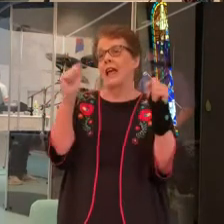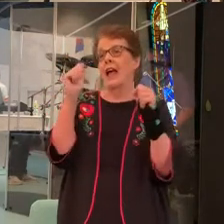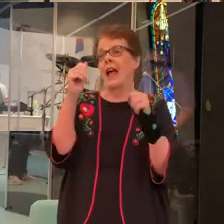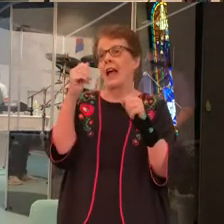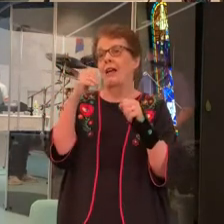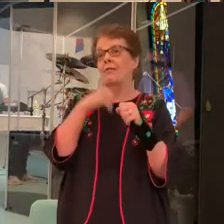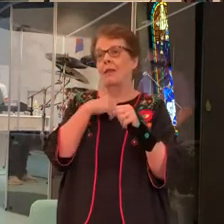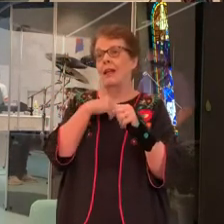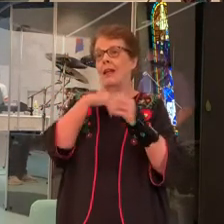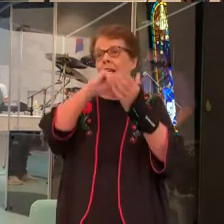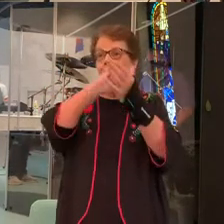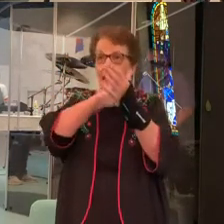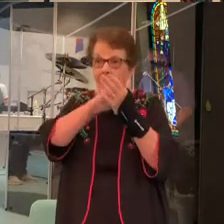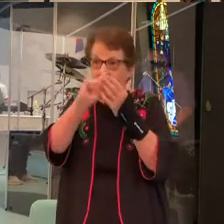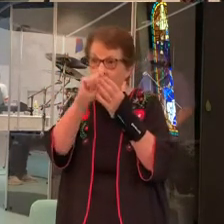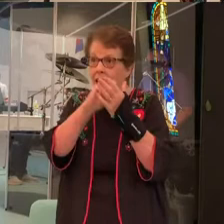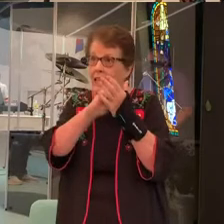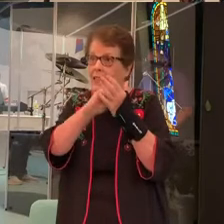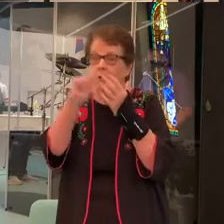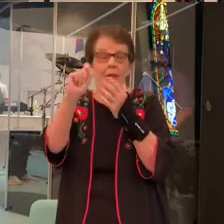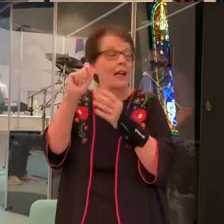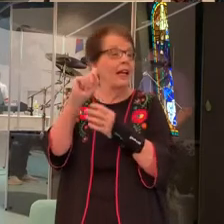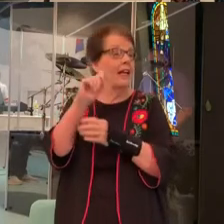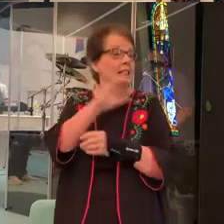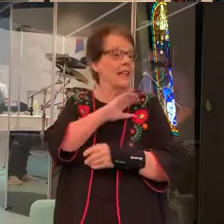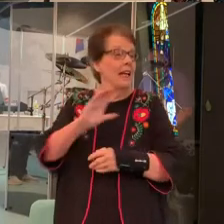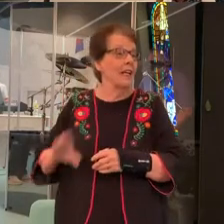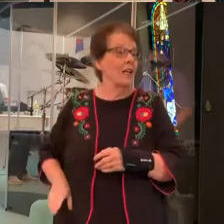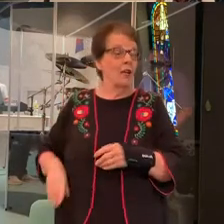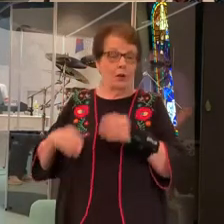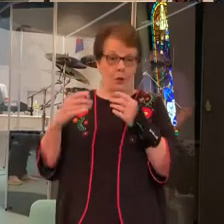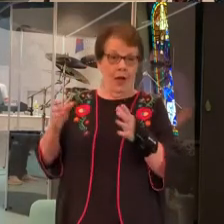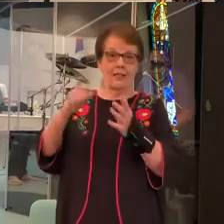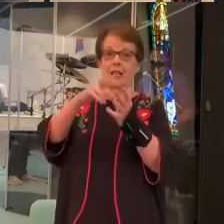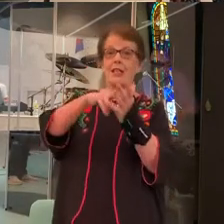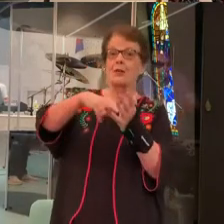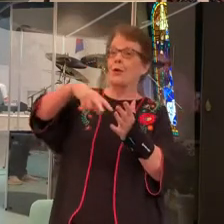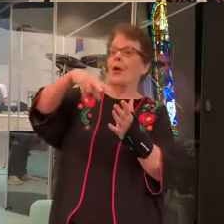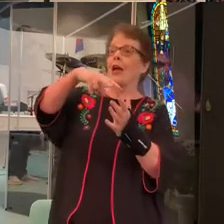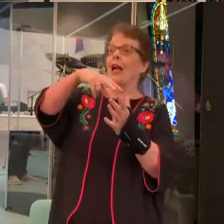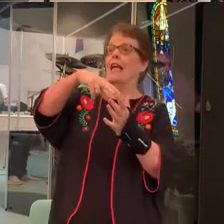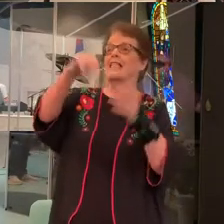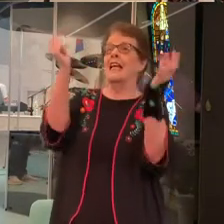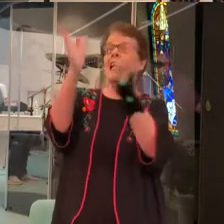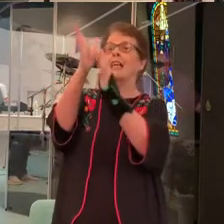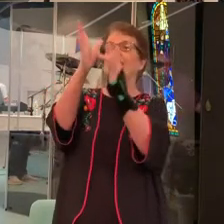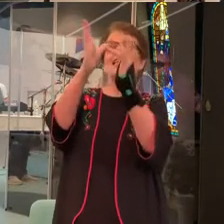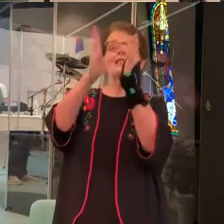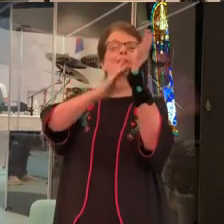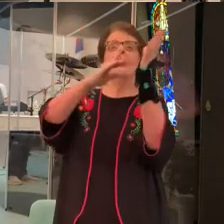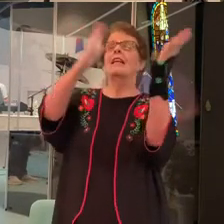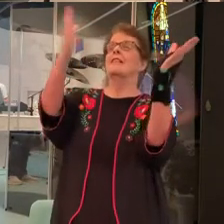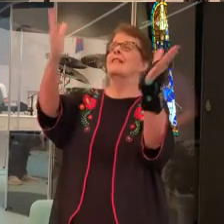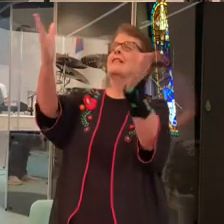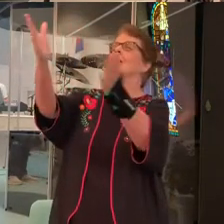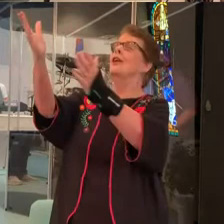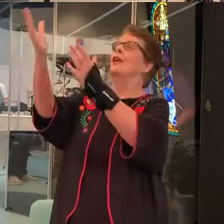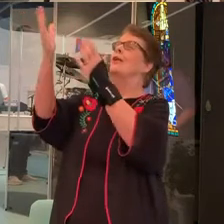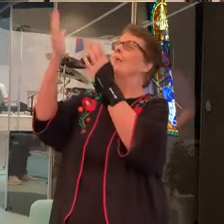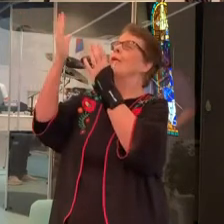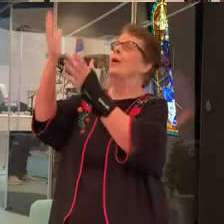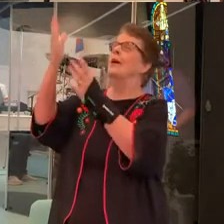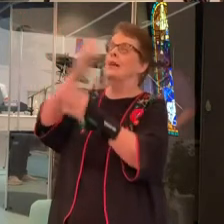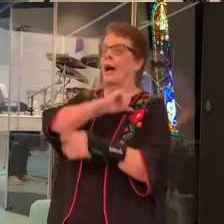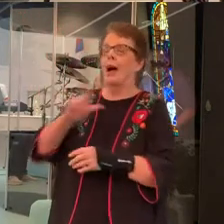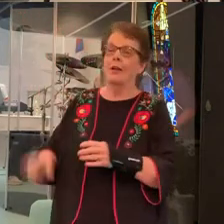have saved me. It is written, Christ is risen. Jesus,